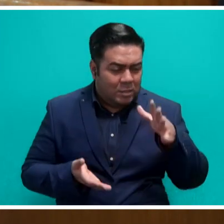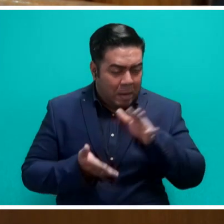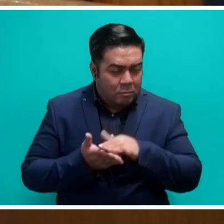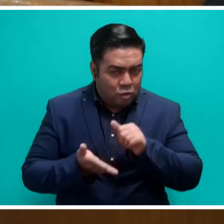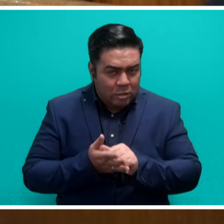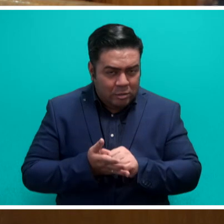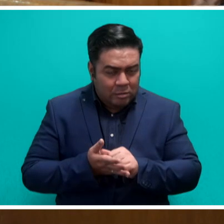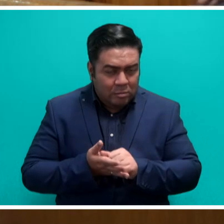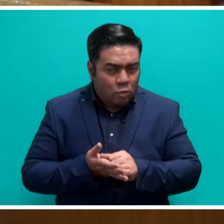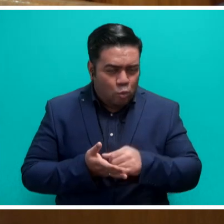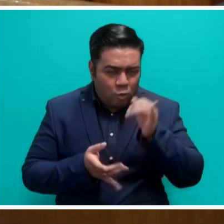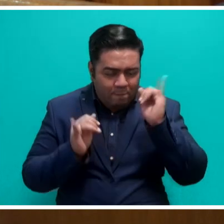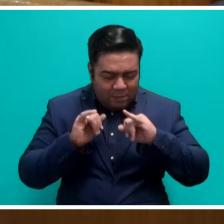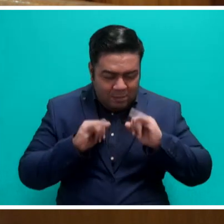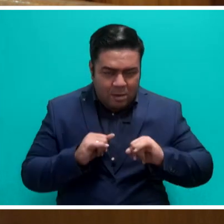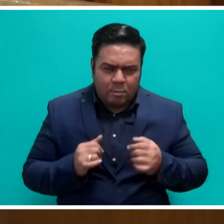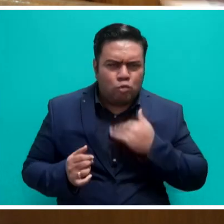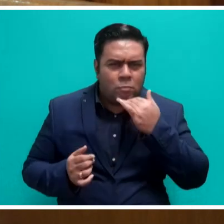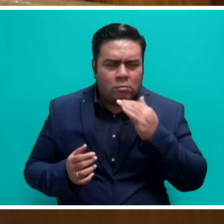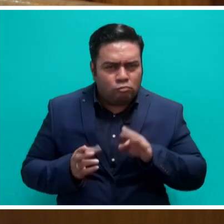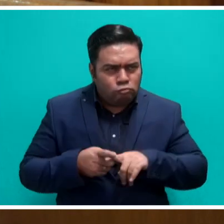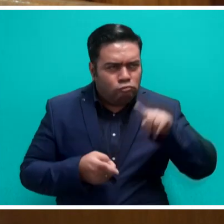Fiji Independent Commission against Corruption.